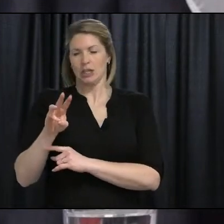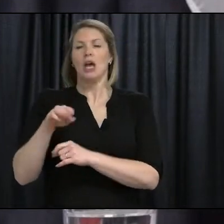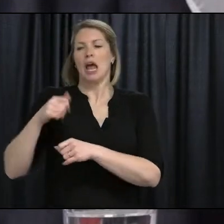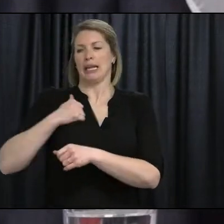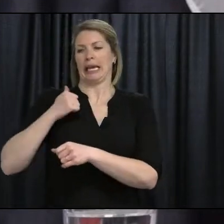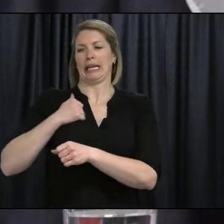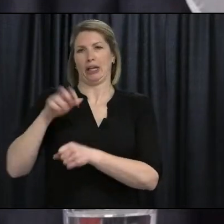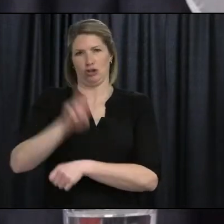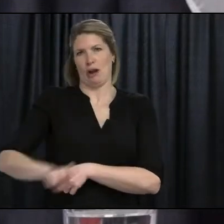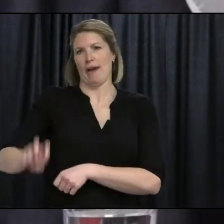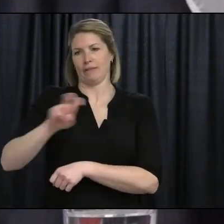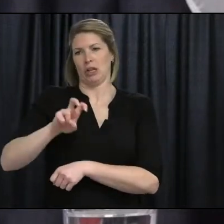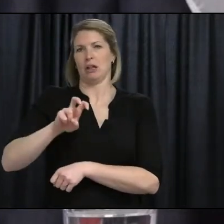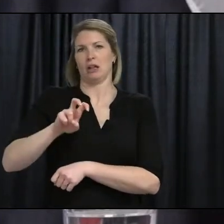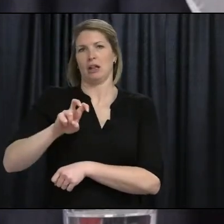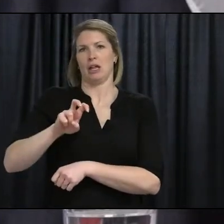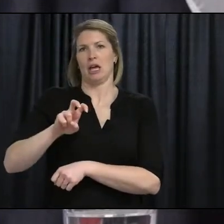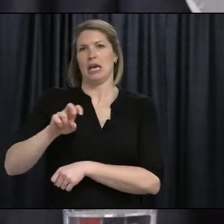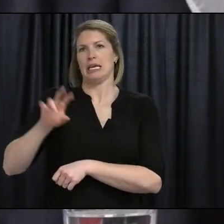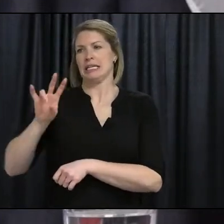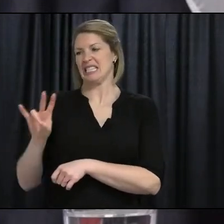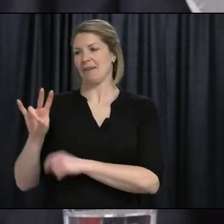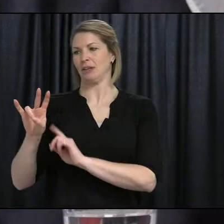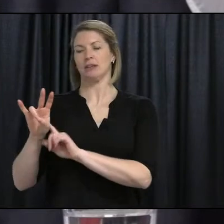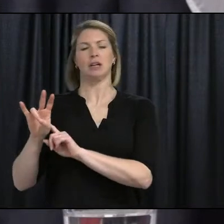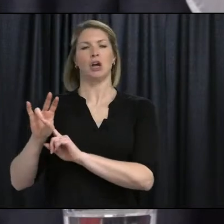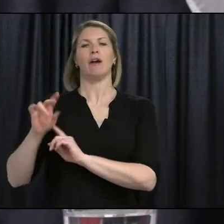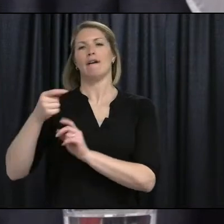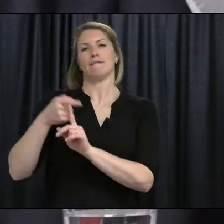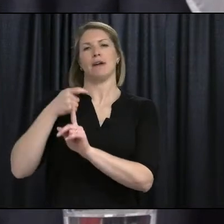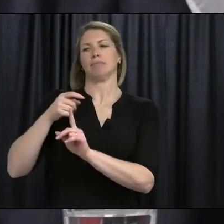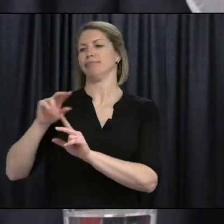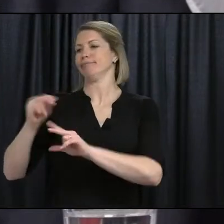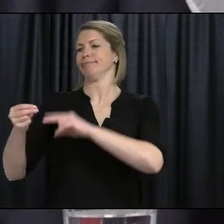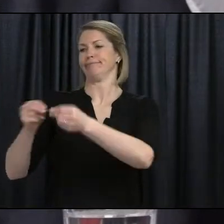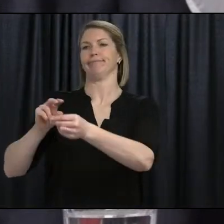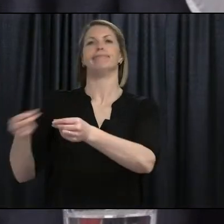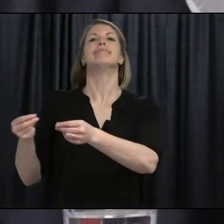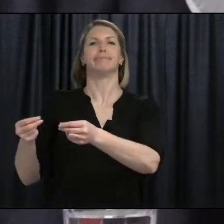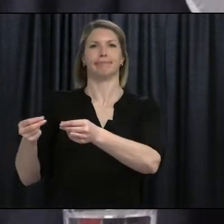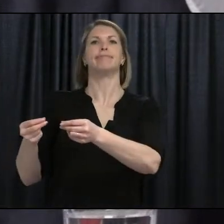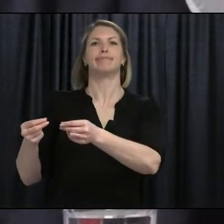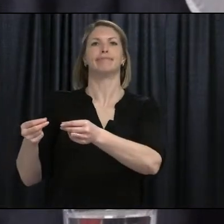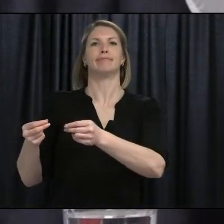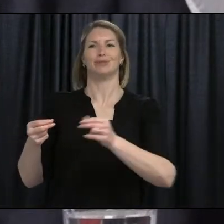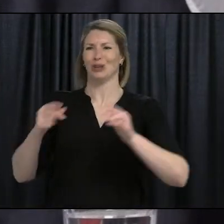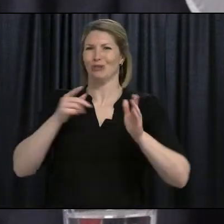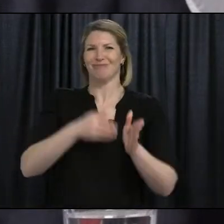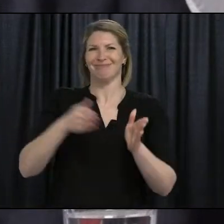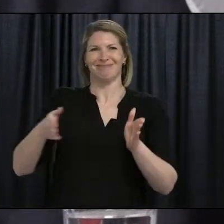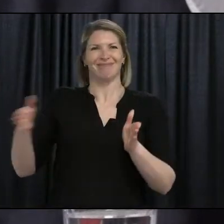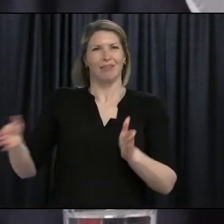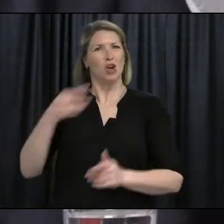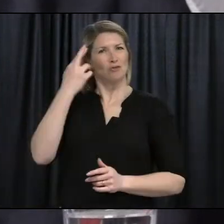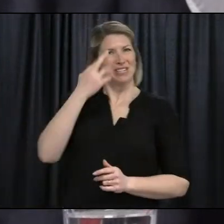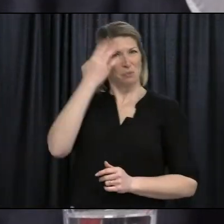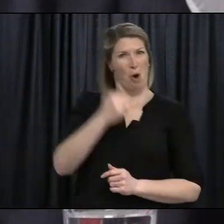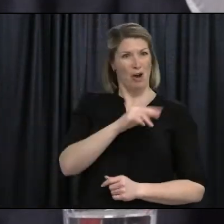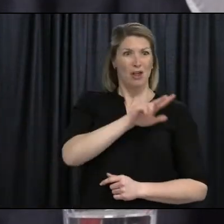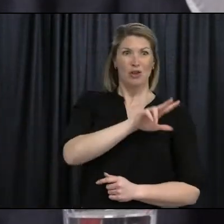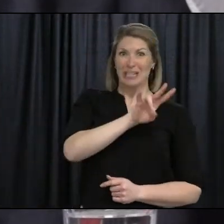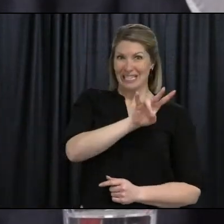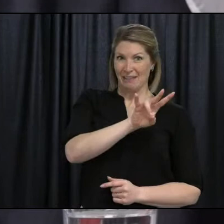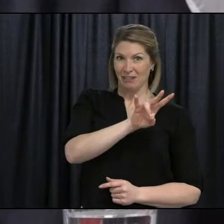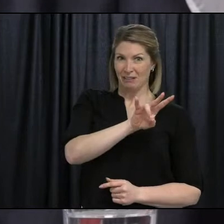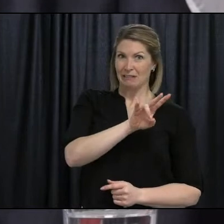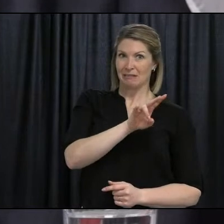were contacts of one or the other. These people need to do this traveling, and the important